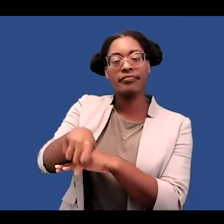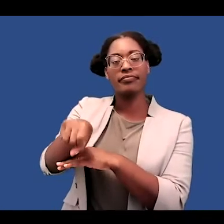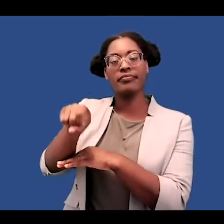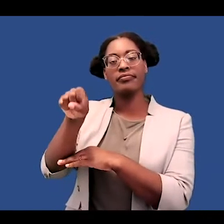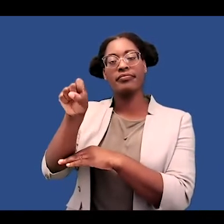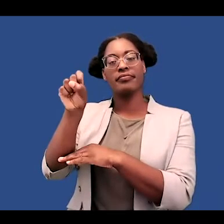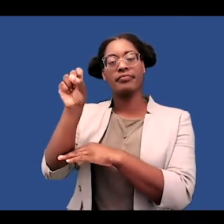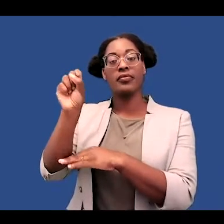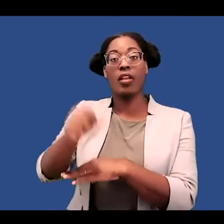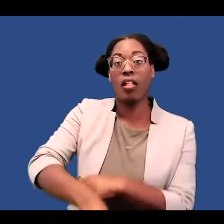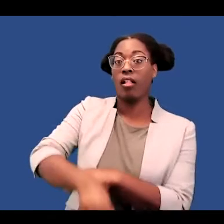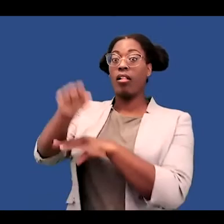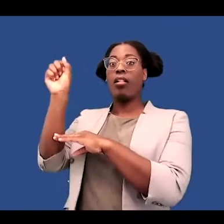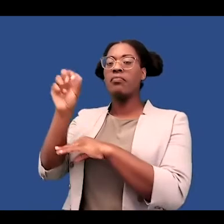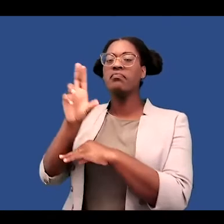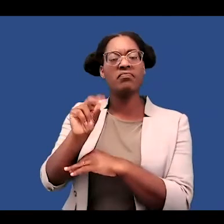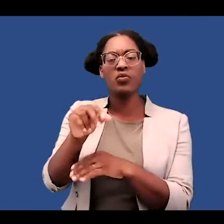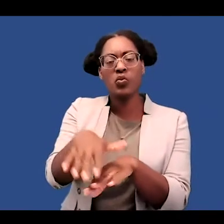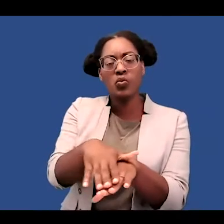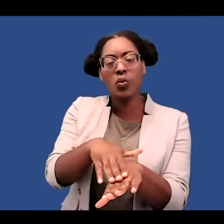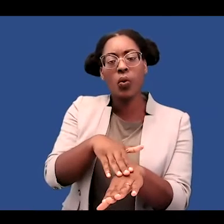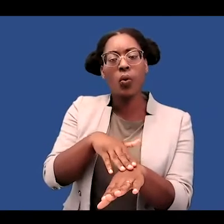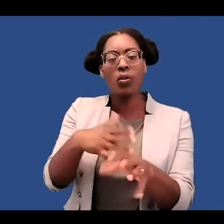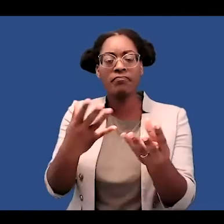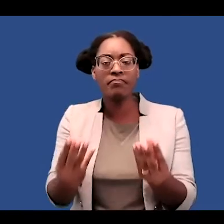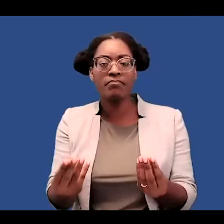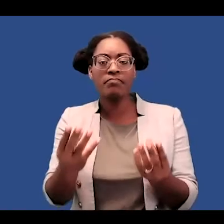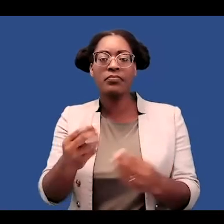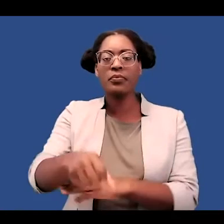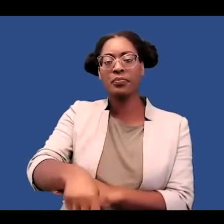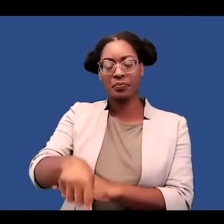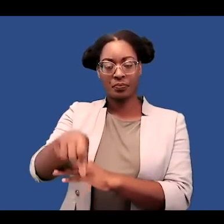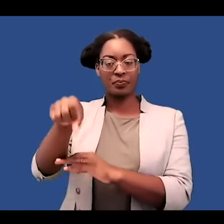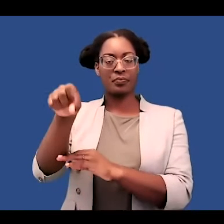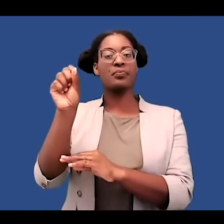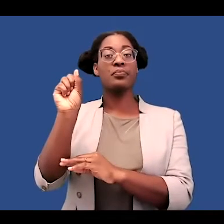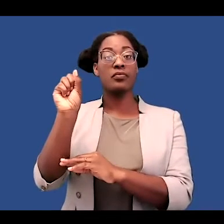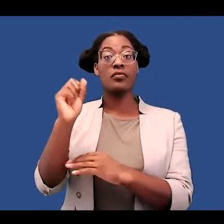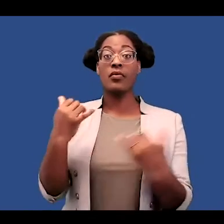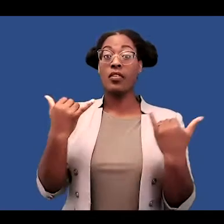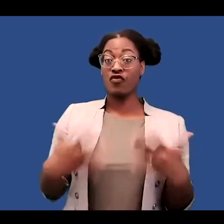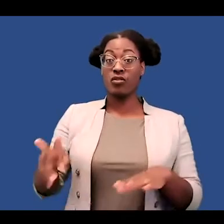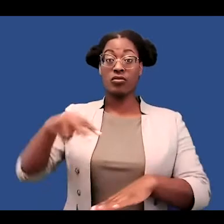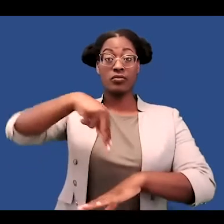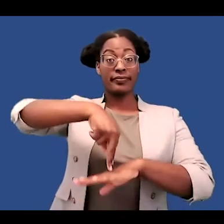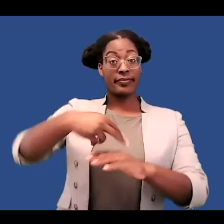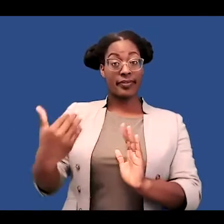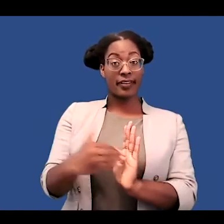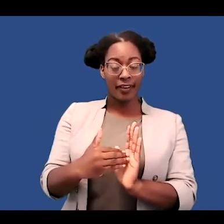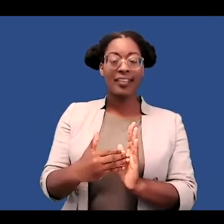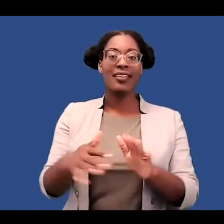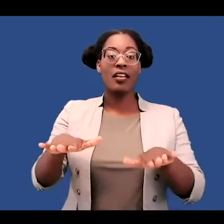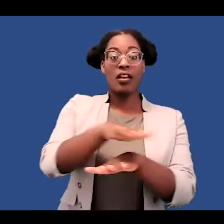one vertebrae at a time. Once you come up to the top, you can reverse your leg, bringing that right leg